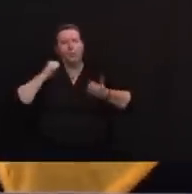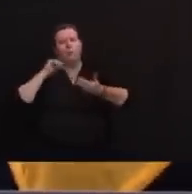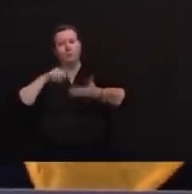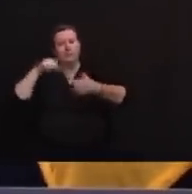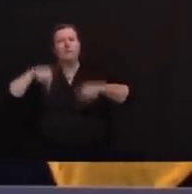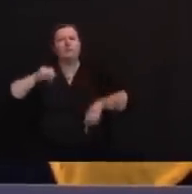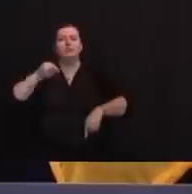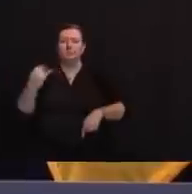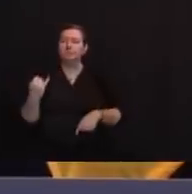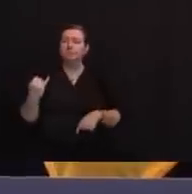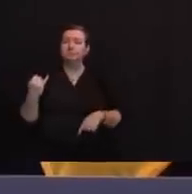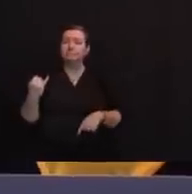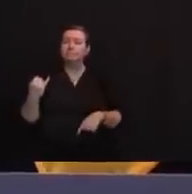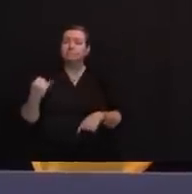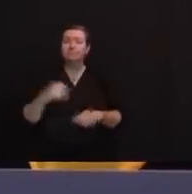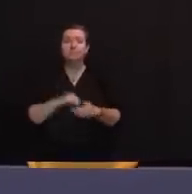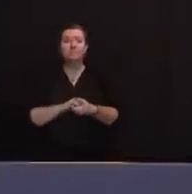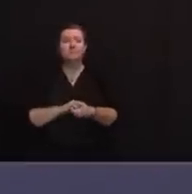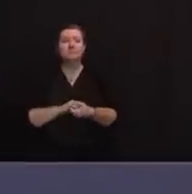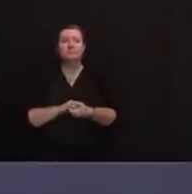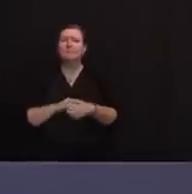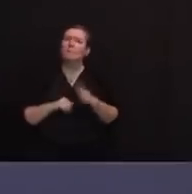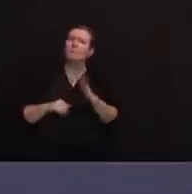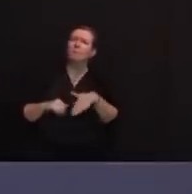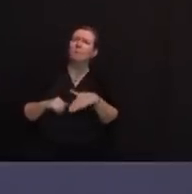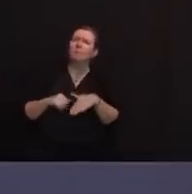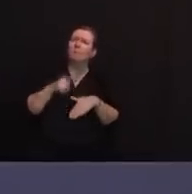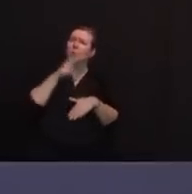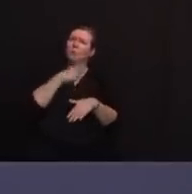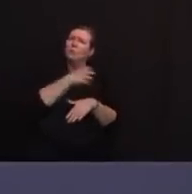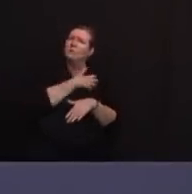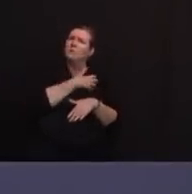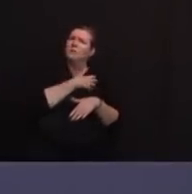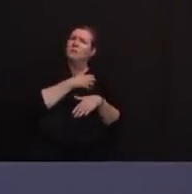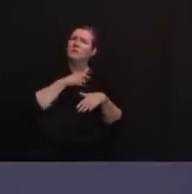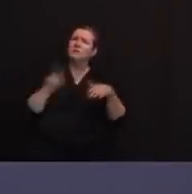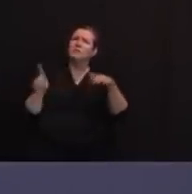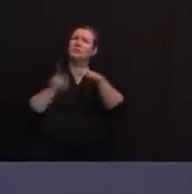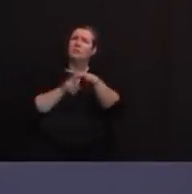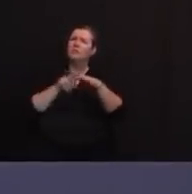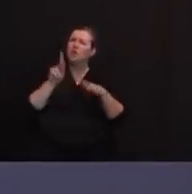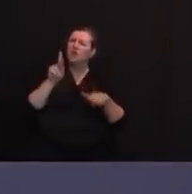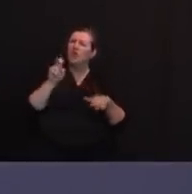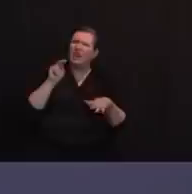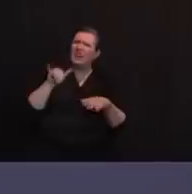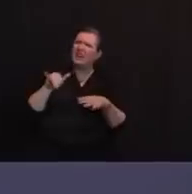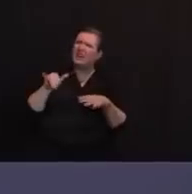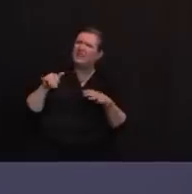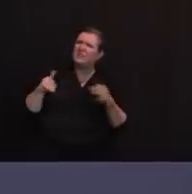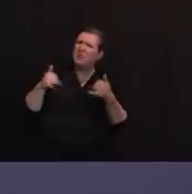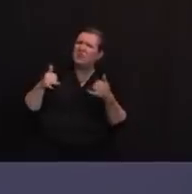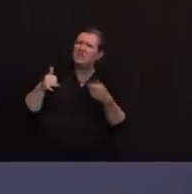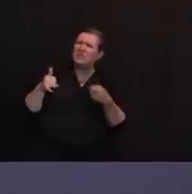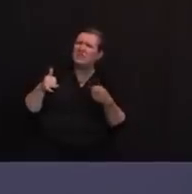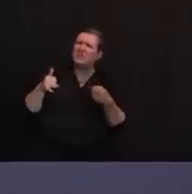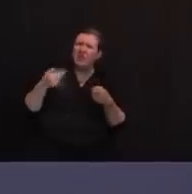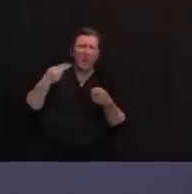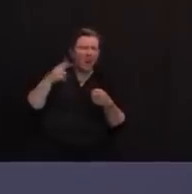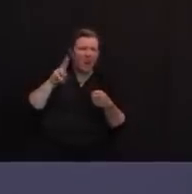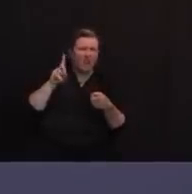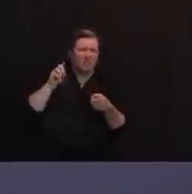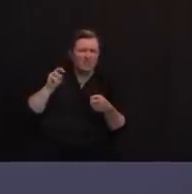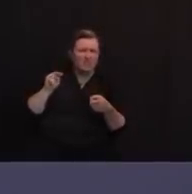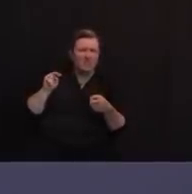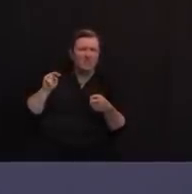Kearney party. I assume it was Kearney PD, if not Hudson County Sheriff or Kearney PD. But that's